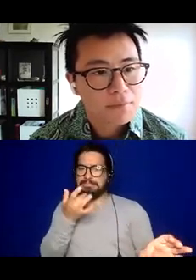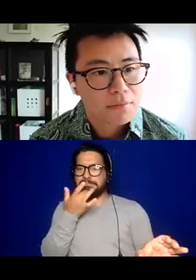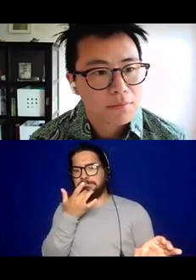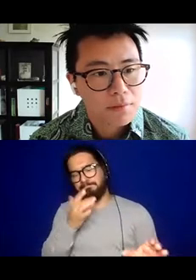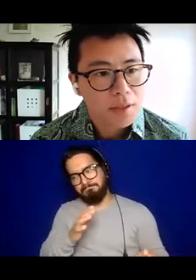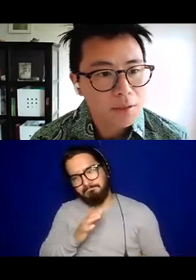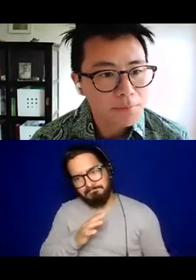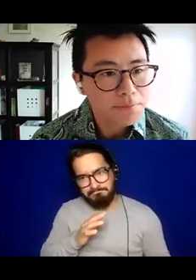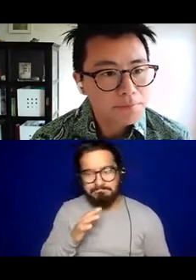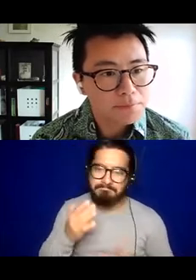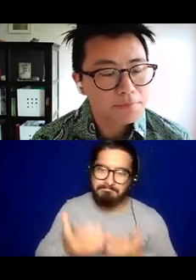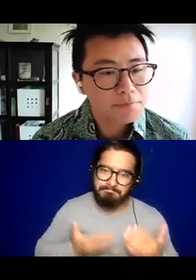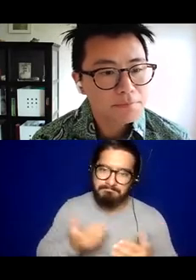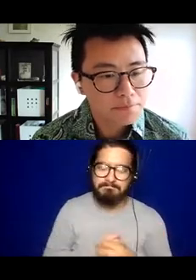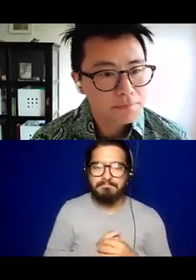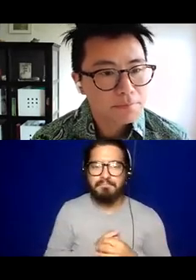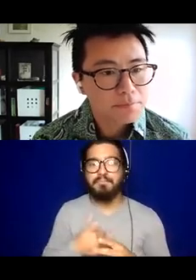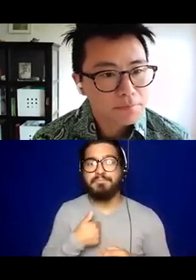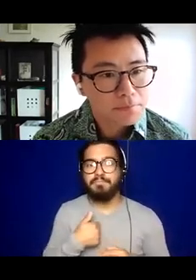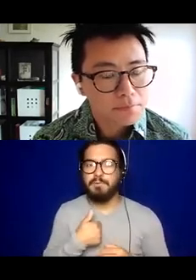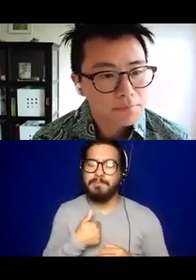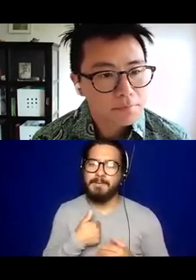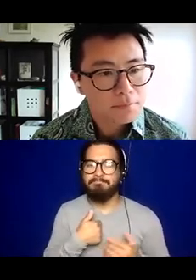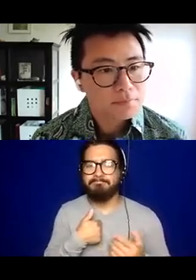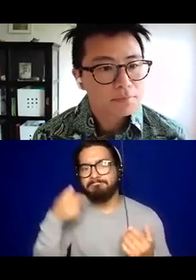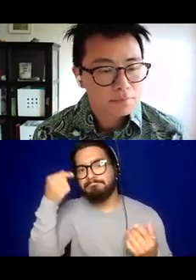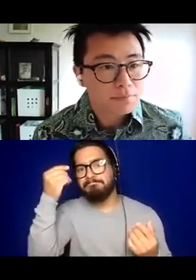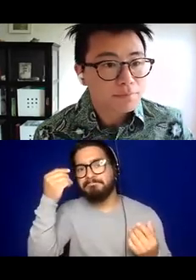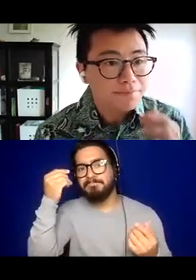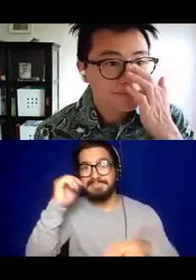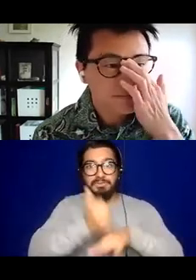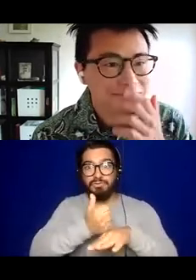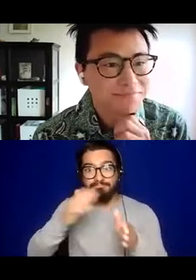And we had a little bit of a plan.